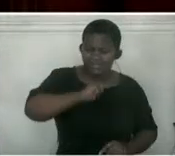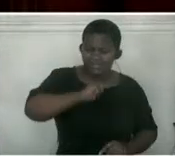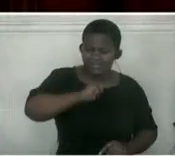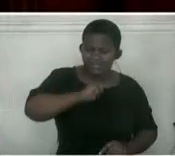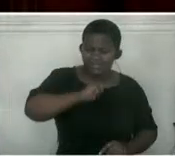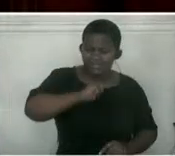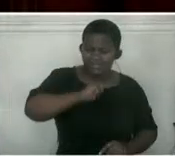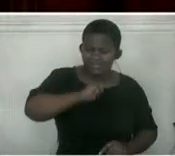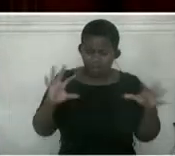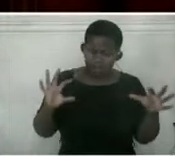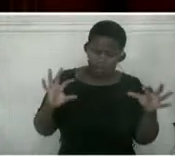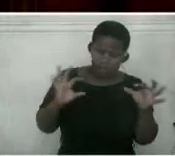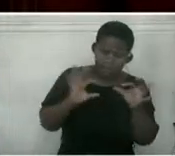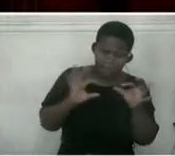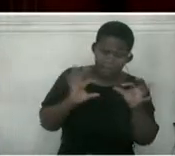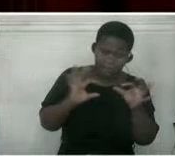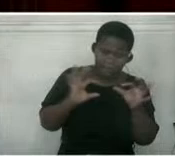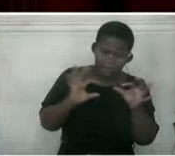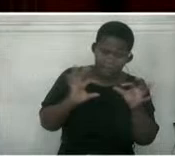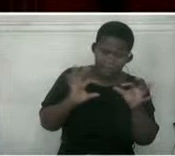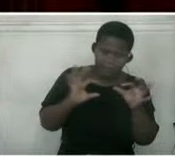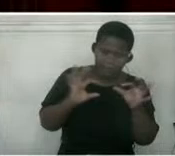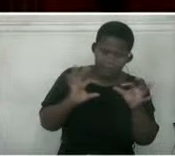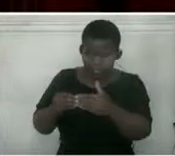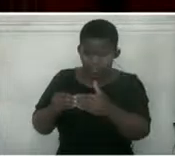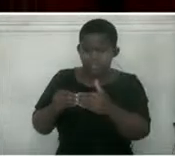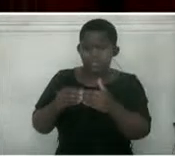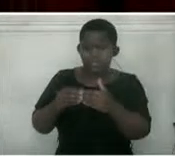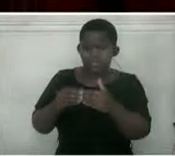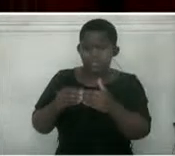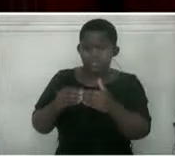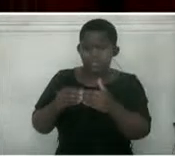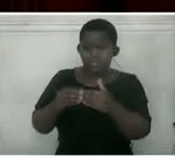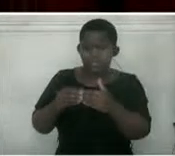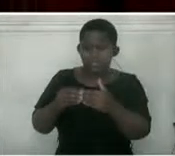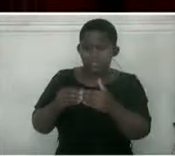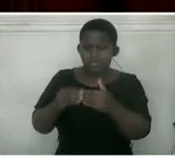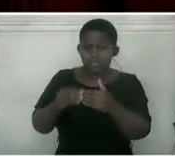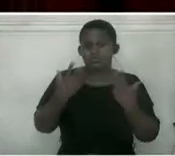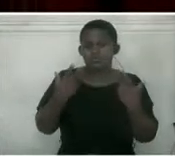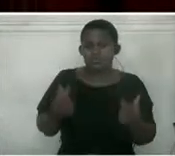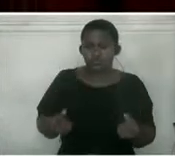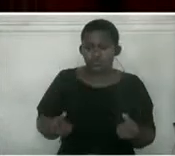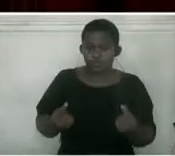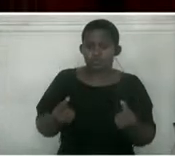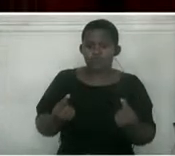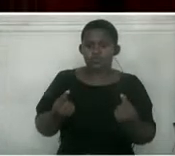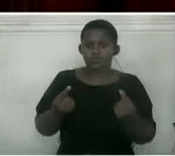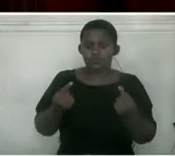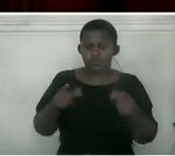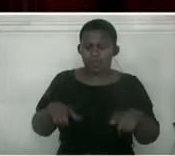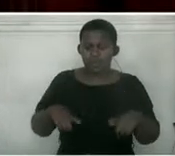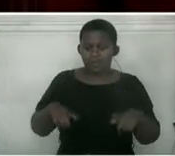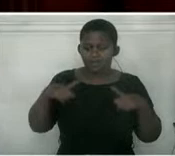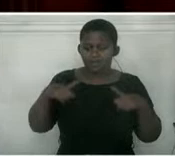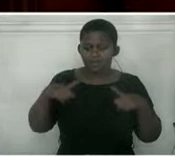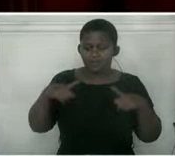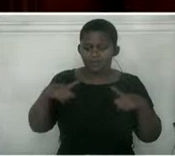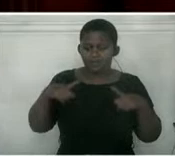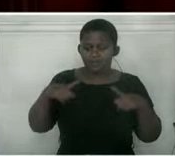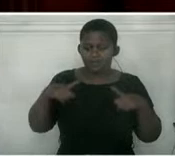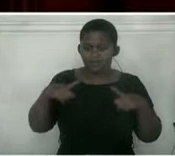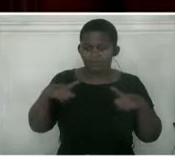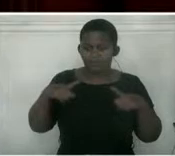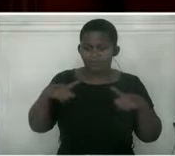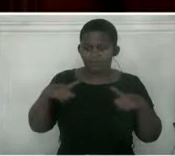are committed to leading from the front in undertaking the lifestyle audit. We are confident